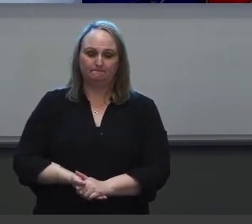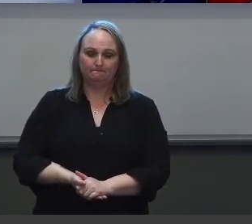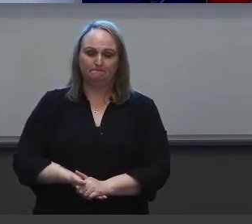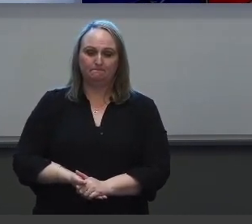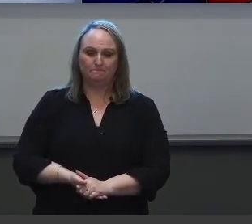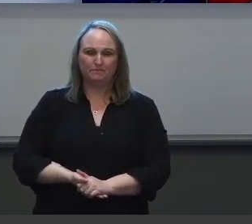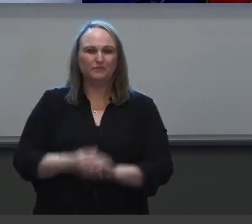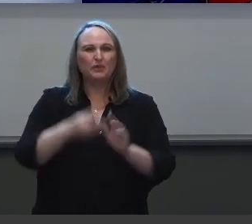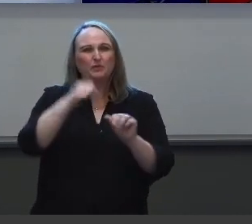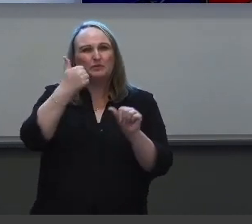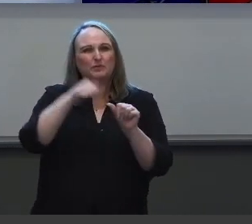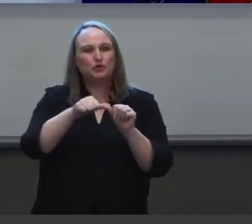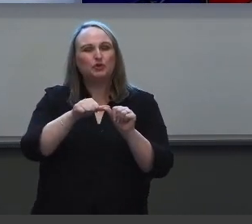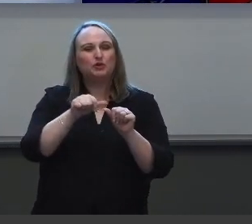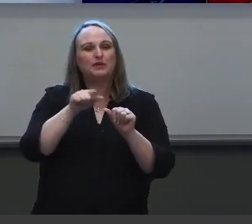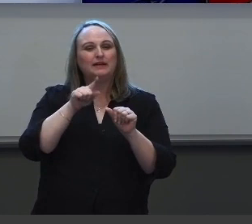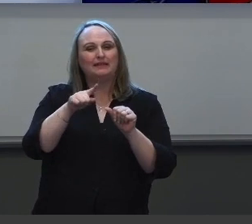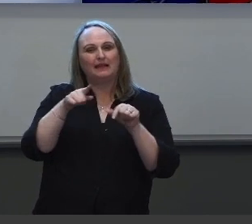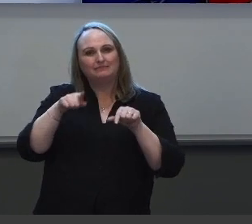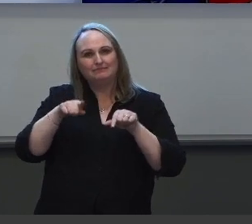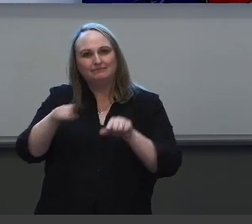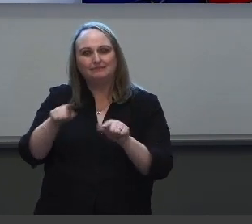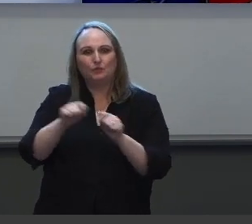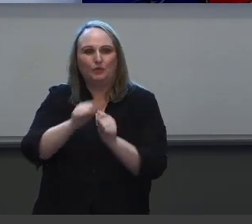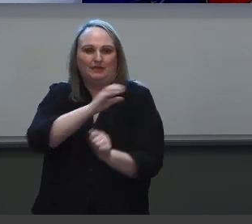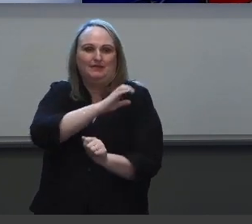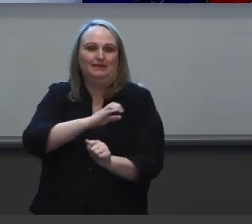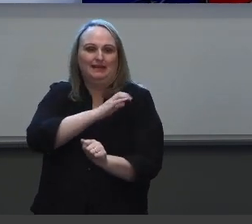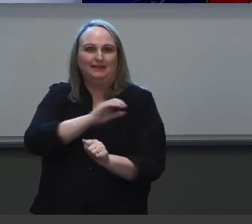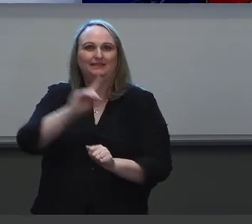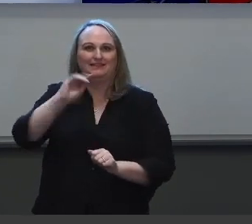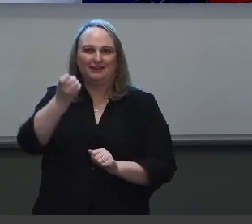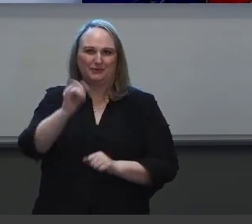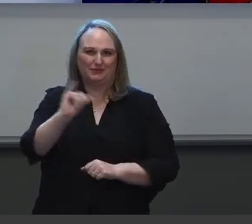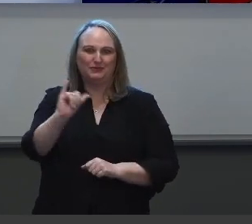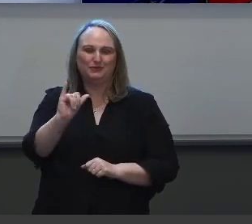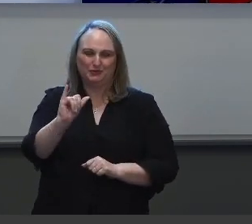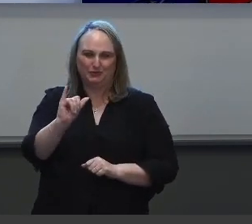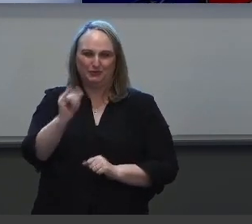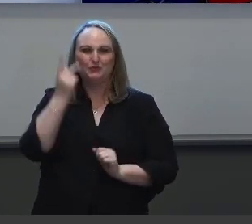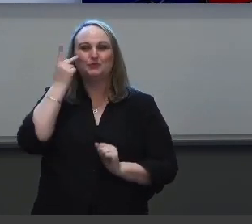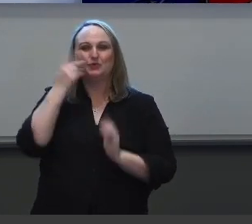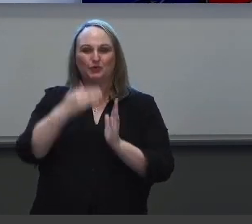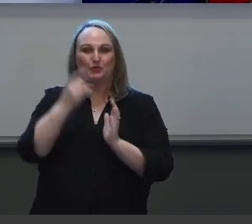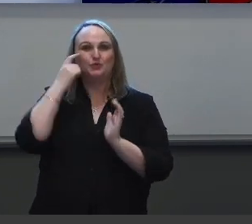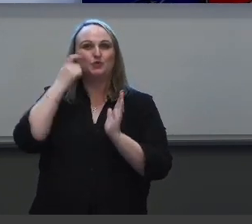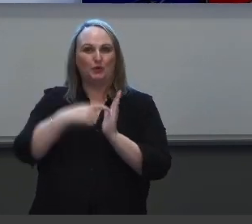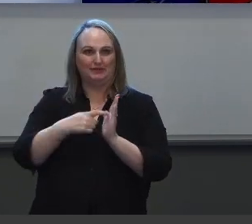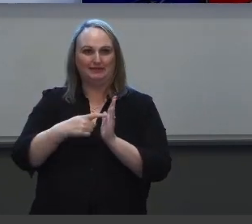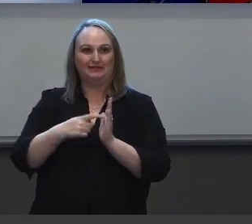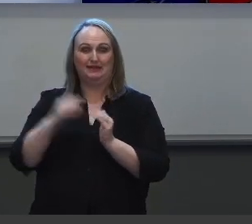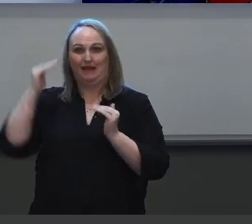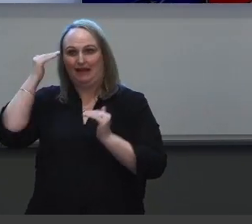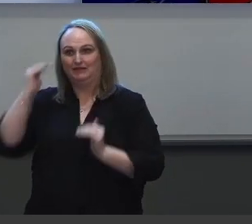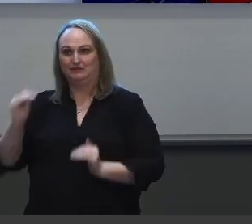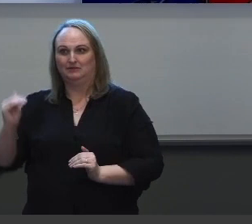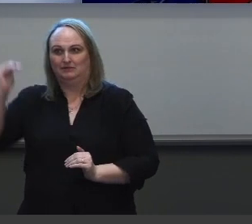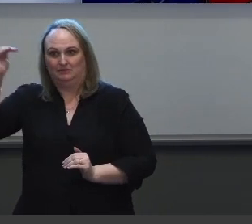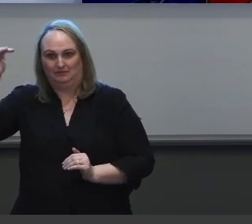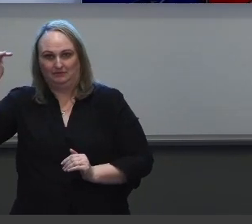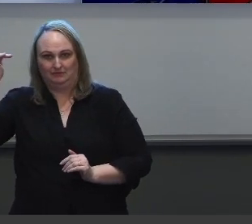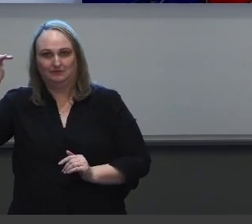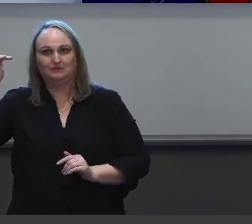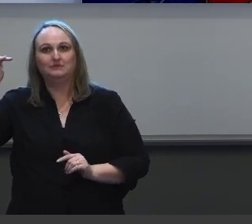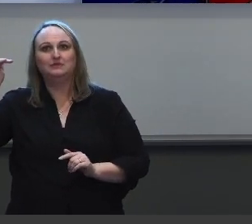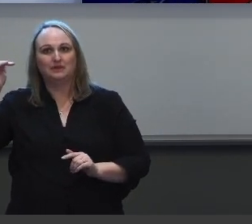Notably, you'll remember this does line up with our clinical diagnoses as well, where we're seeing elevated levels of anxiety corresponding to